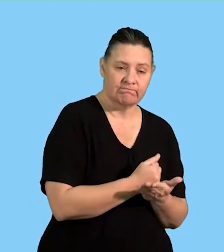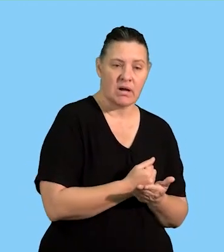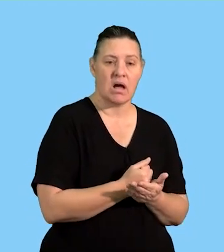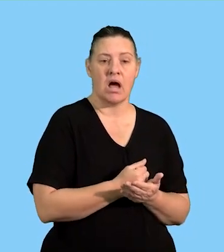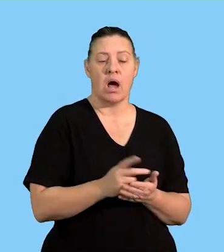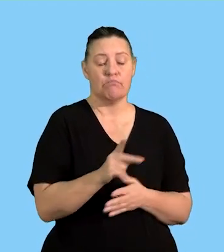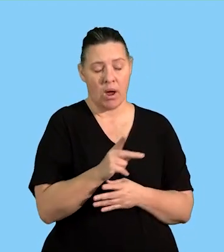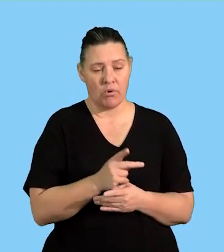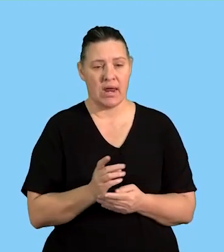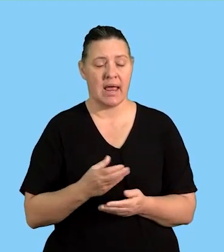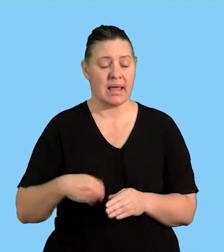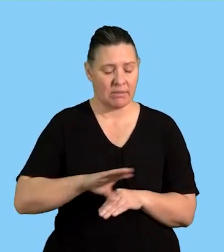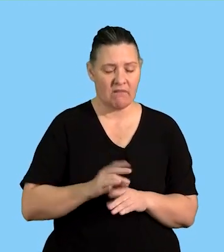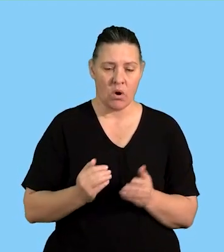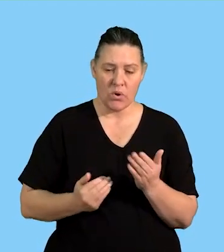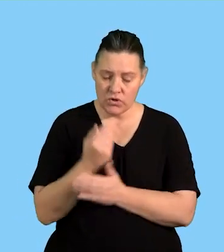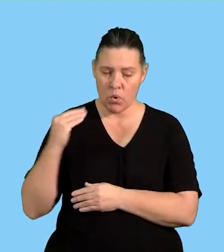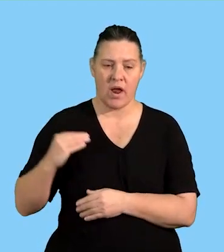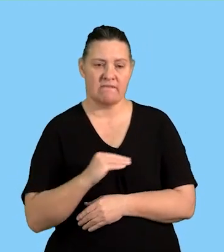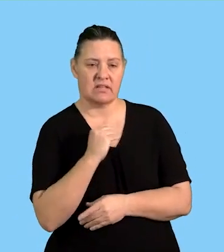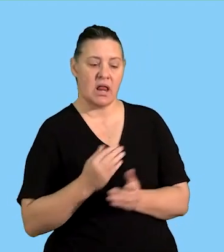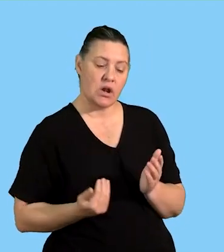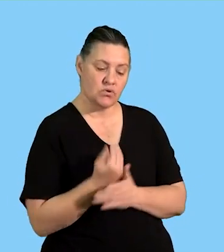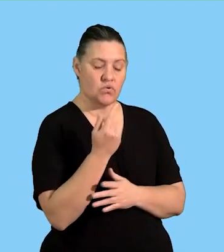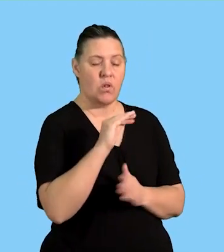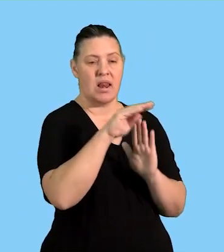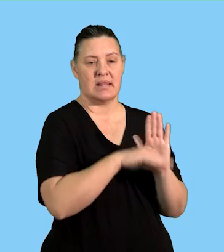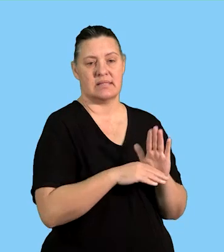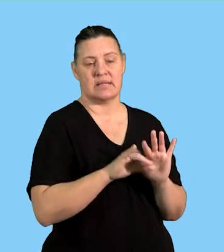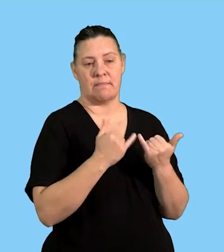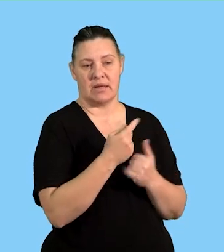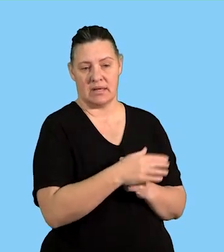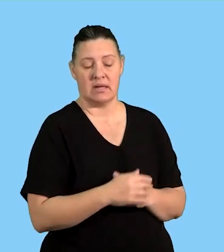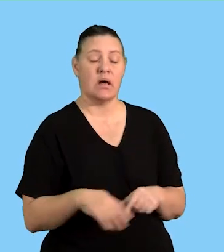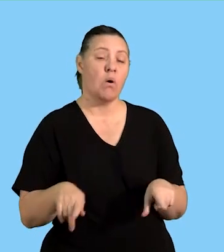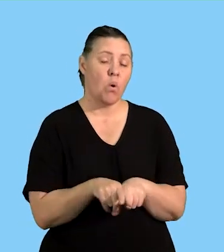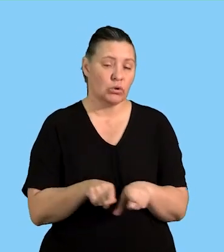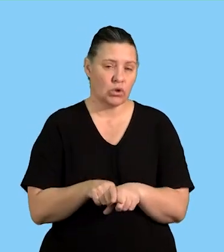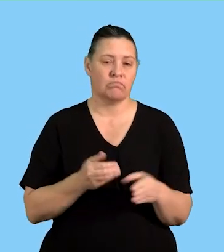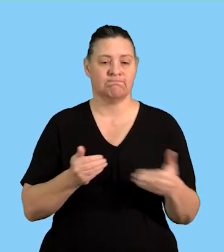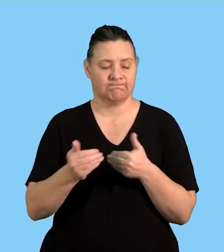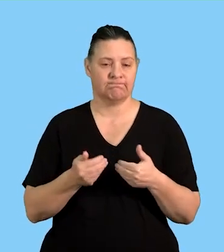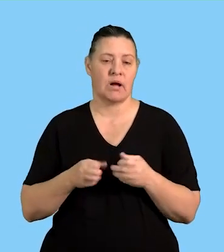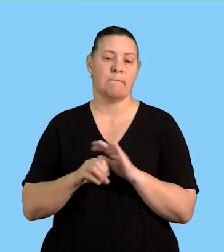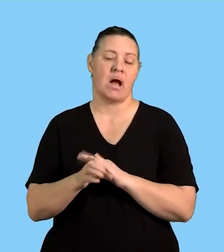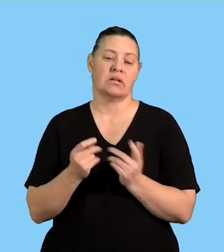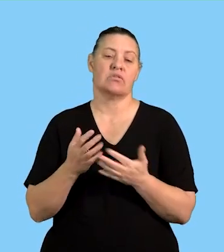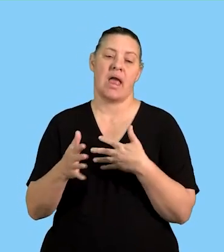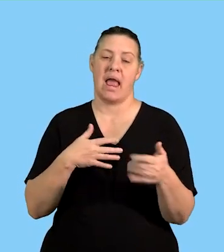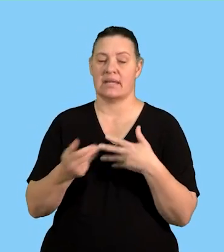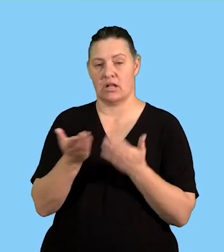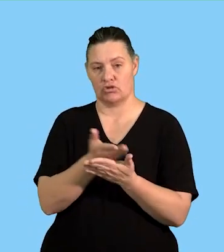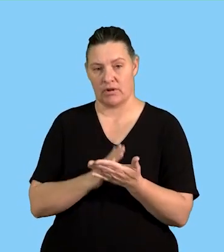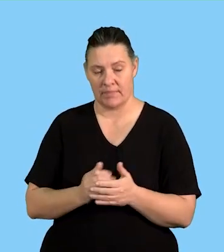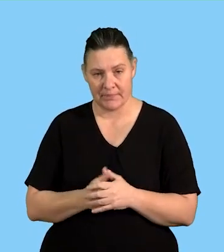capital by encouraging new investments in listed companies. Then they also regulate the market for dealing